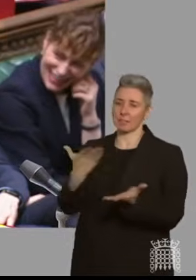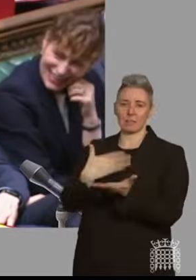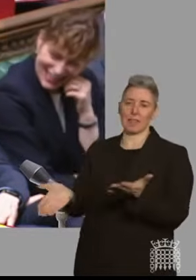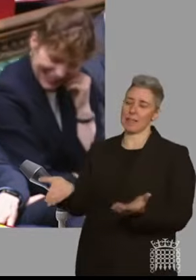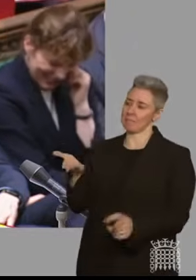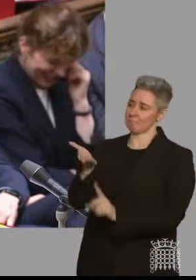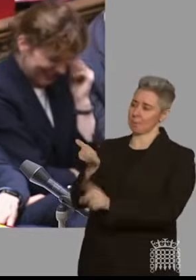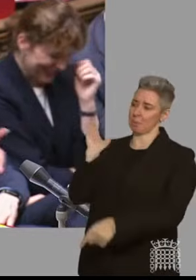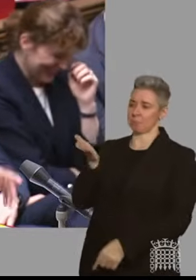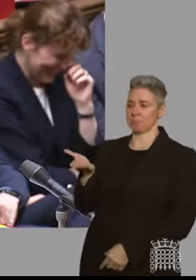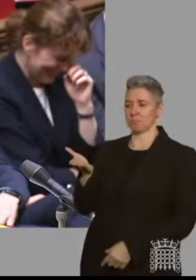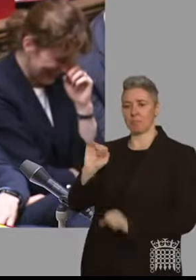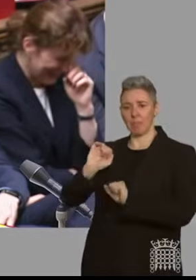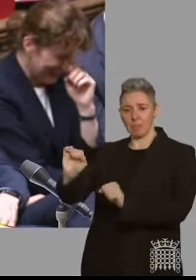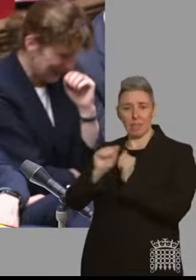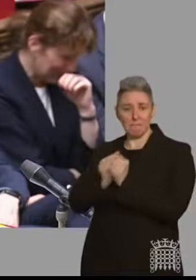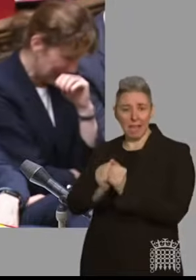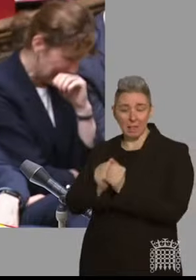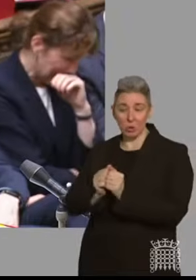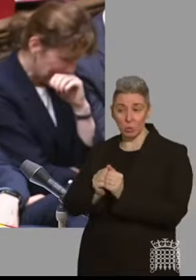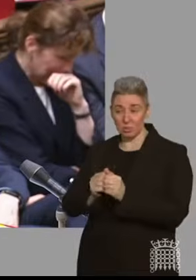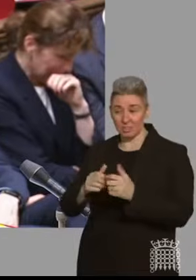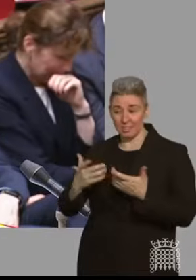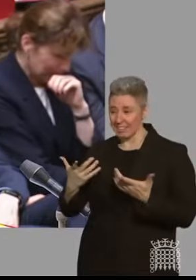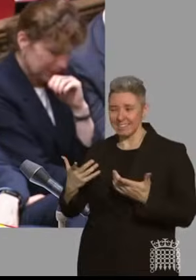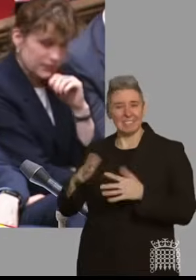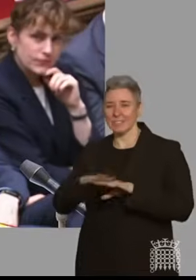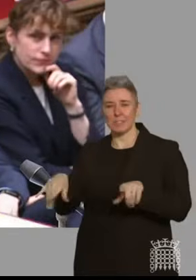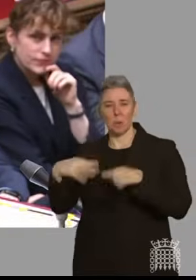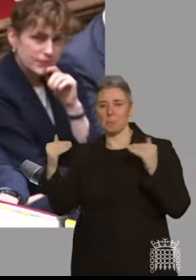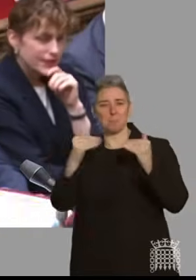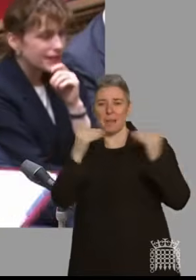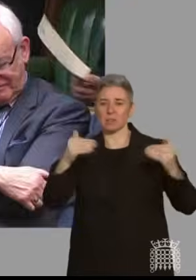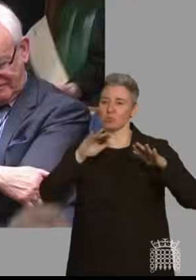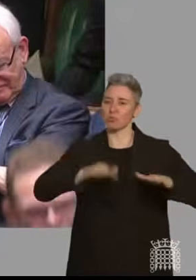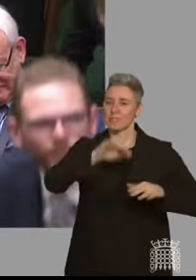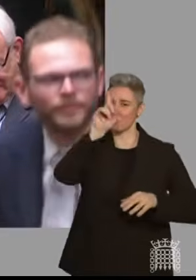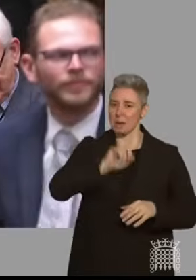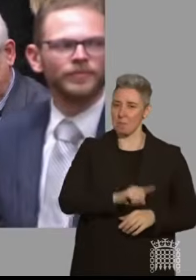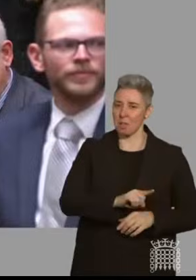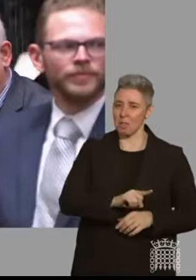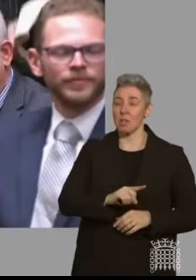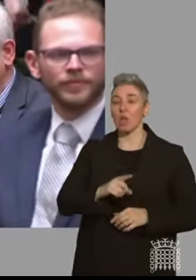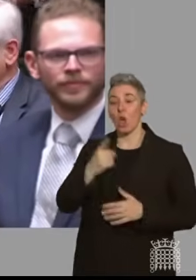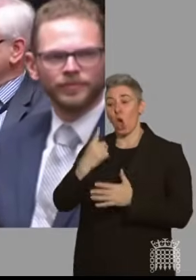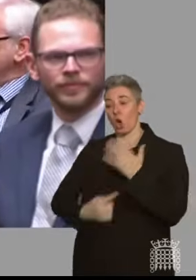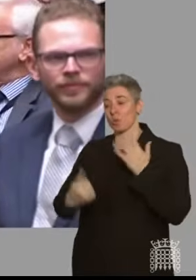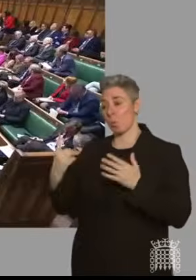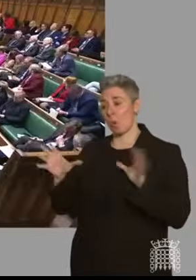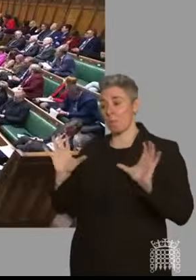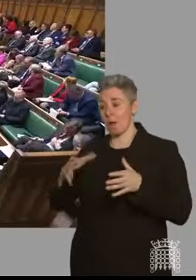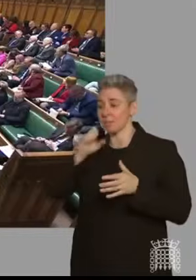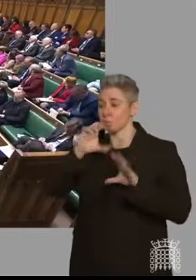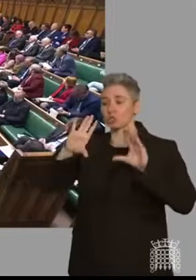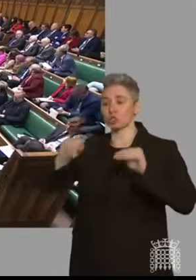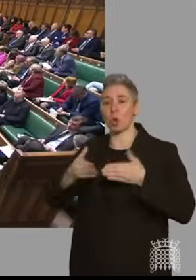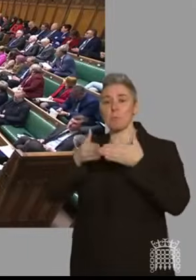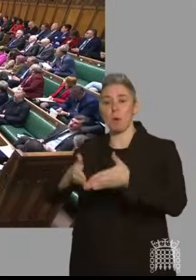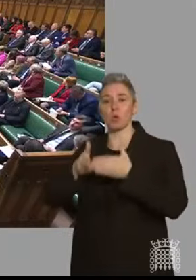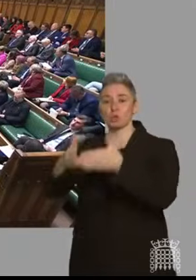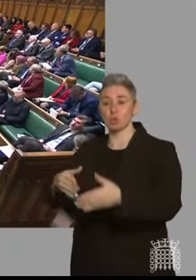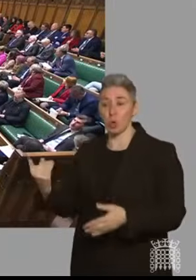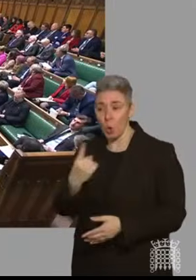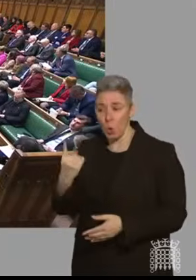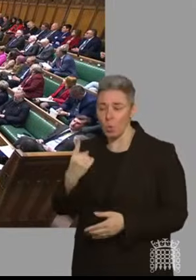the British people. There's only one party that's going to stop the boats. It's the Conservative Party. Thank you very much, Mr. Speaker. Under